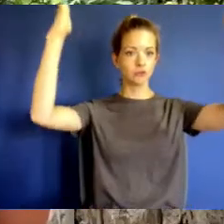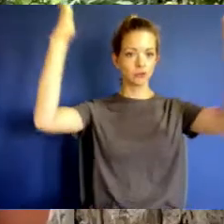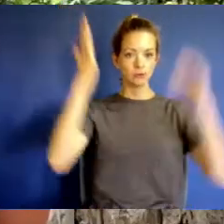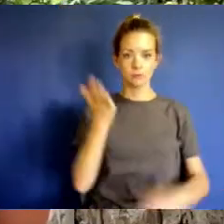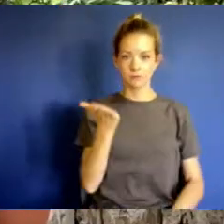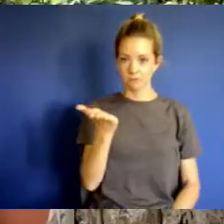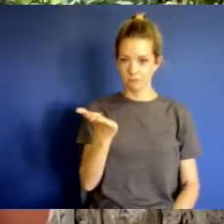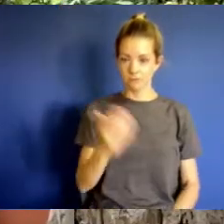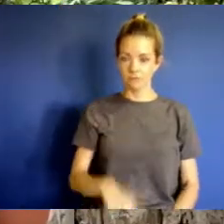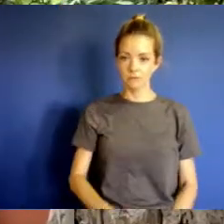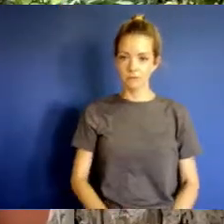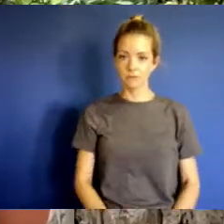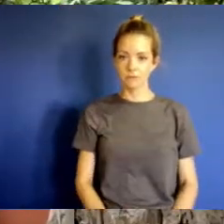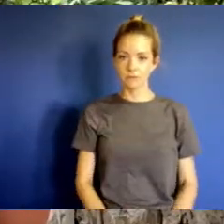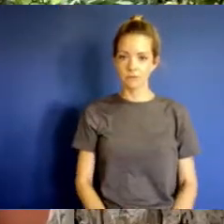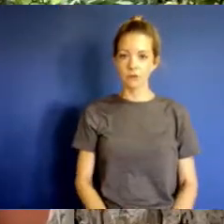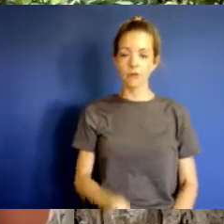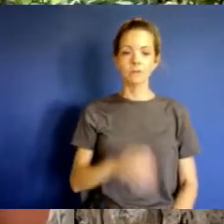Reach up,